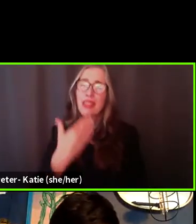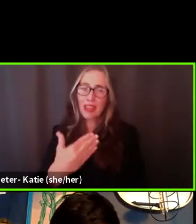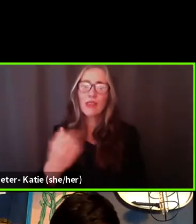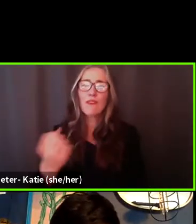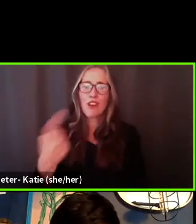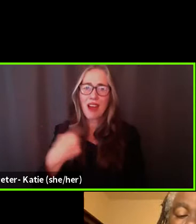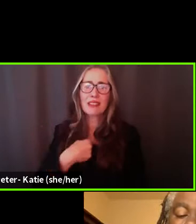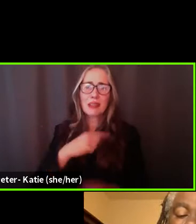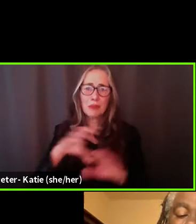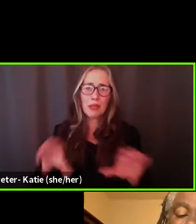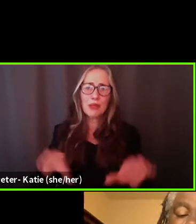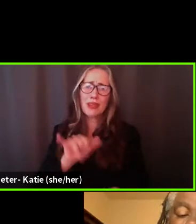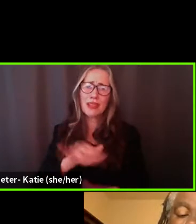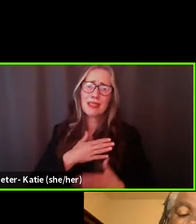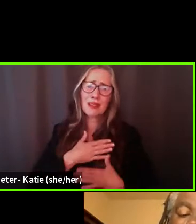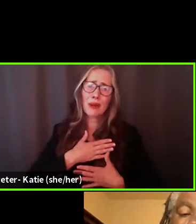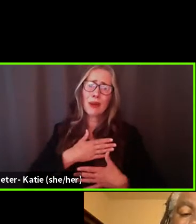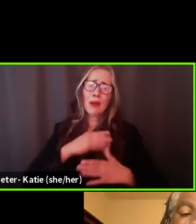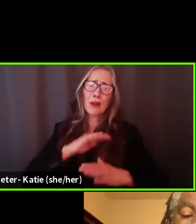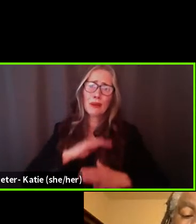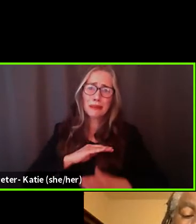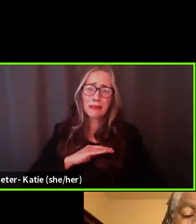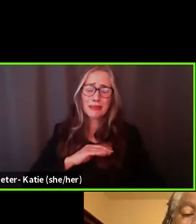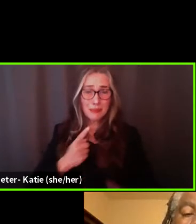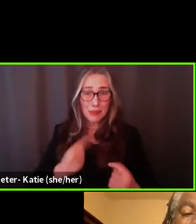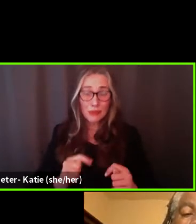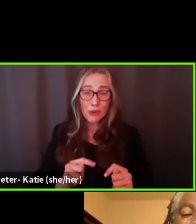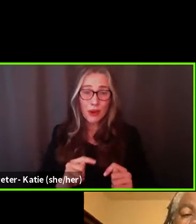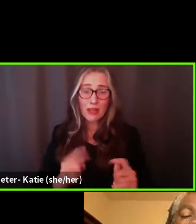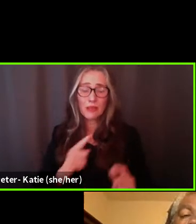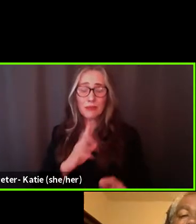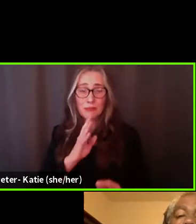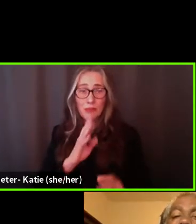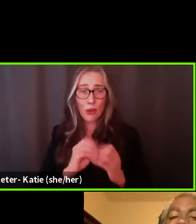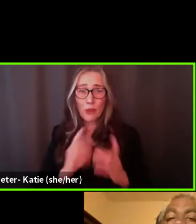way i'll see if i can get through this without crying